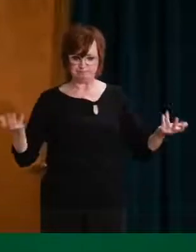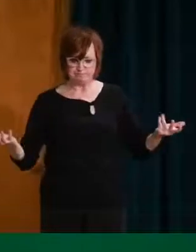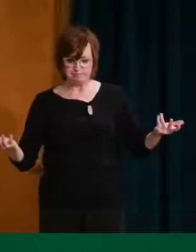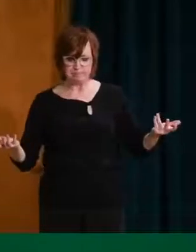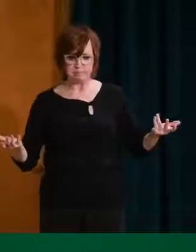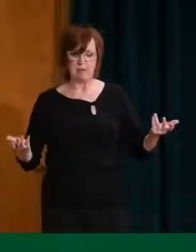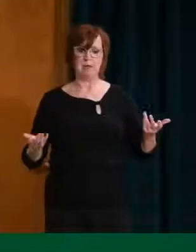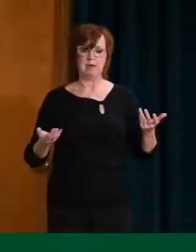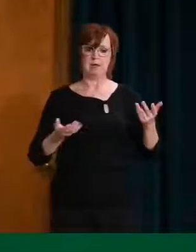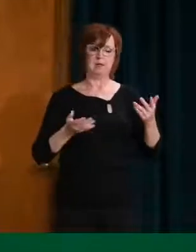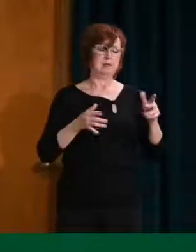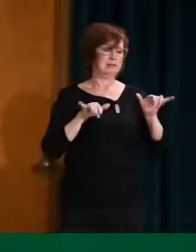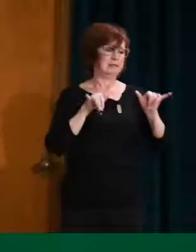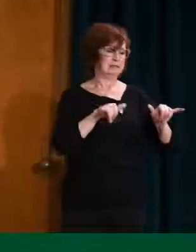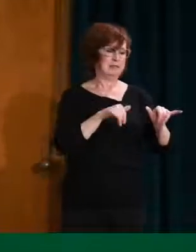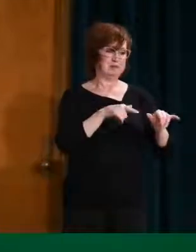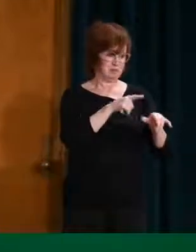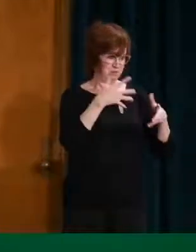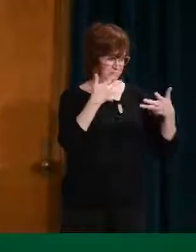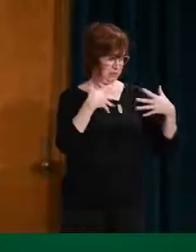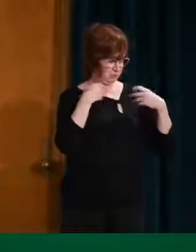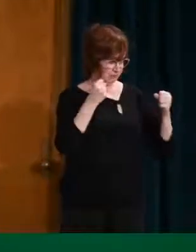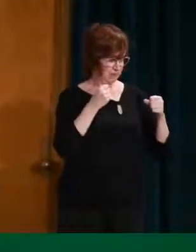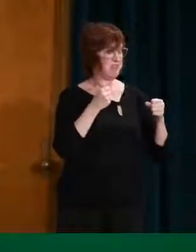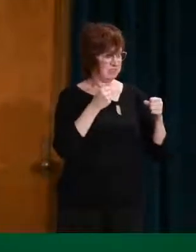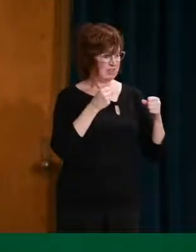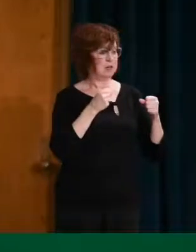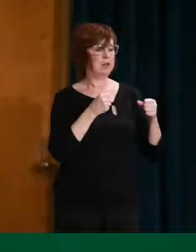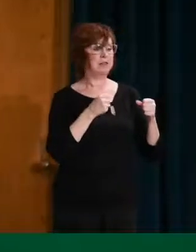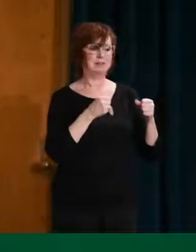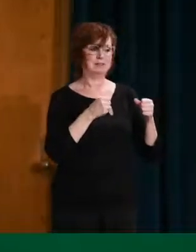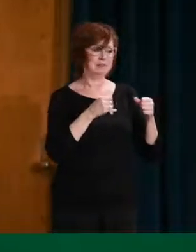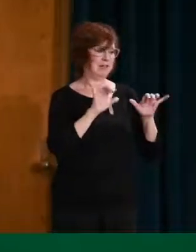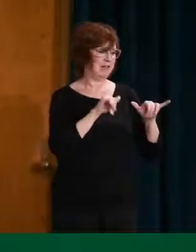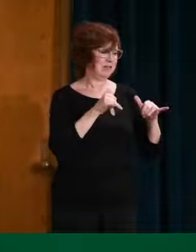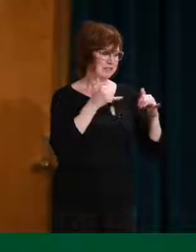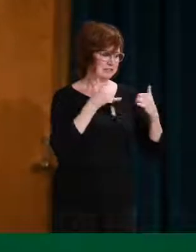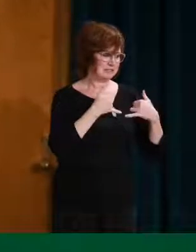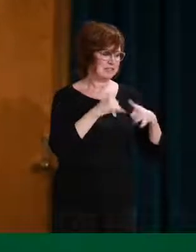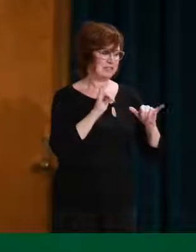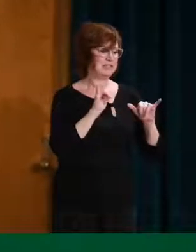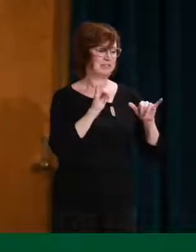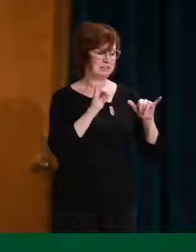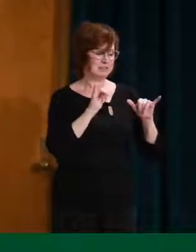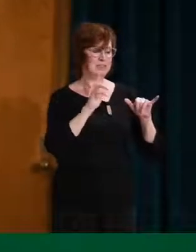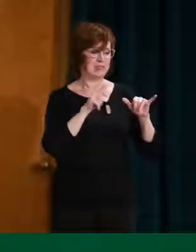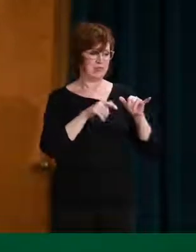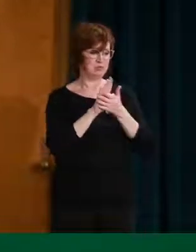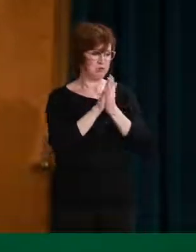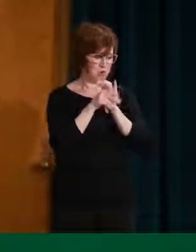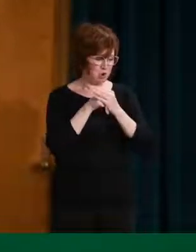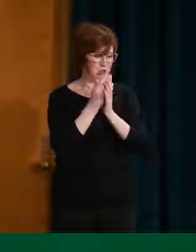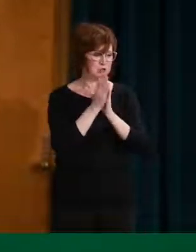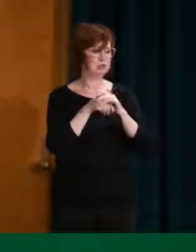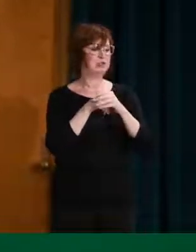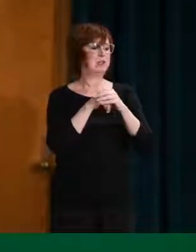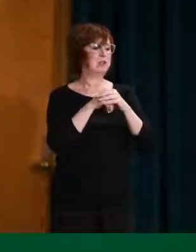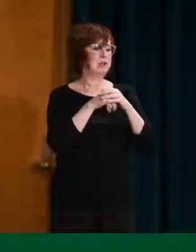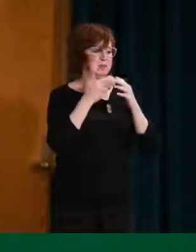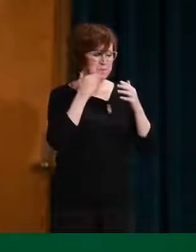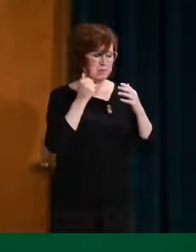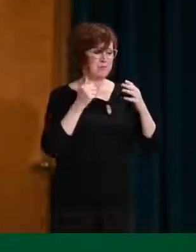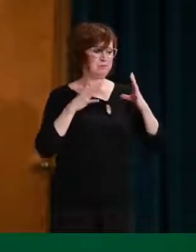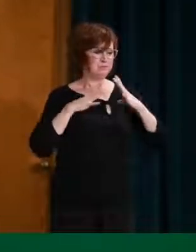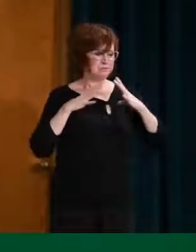exactly the same once you've recovered for the time being. But obviously, we'll know the next weeks to months about what sort